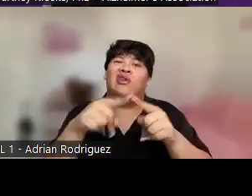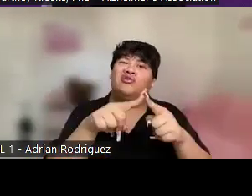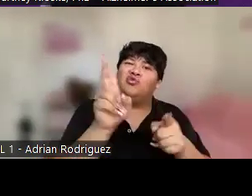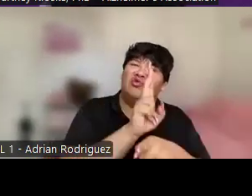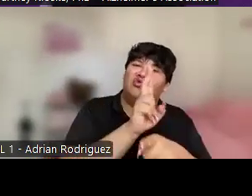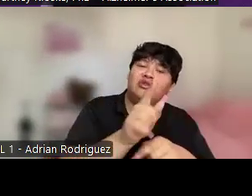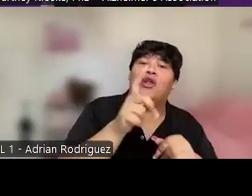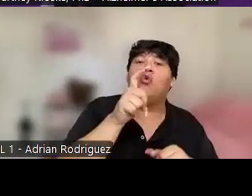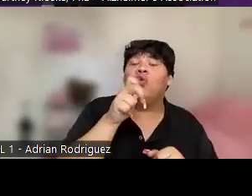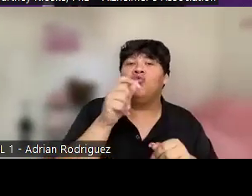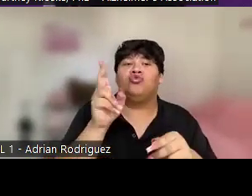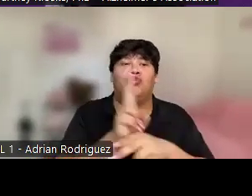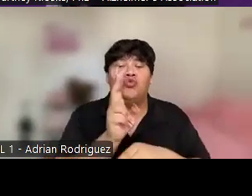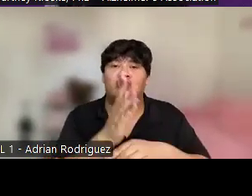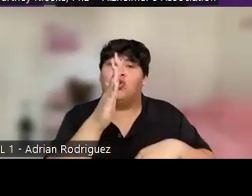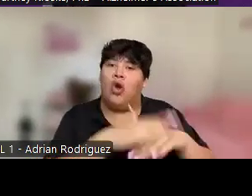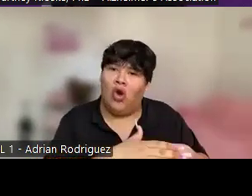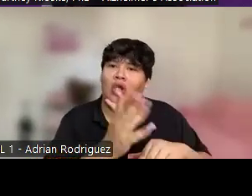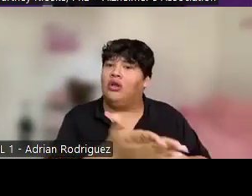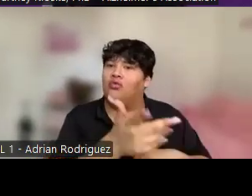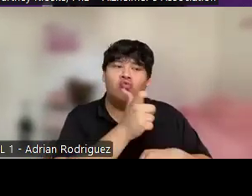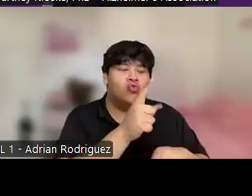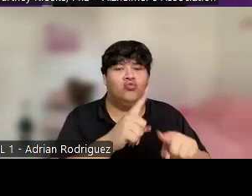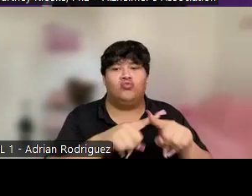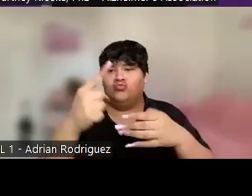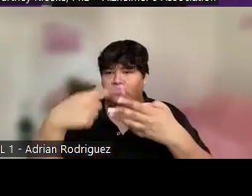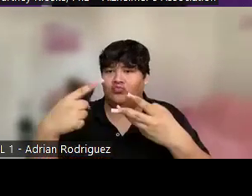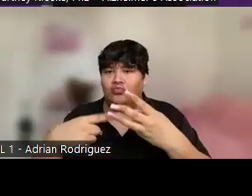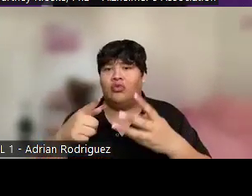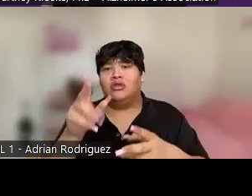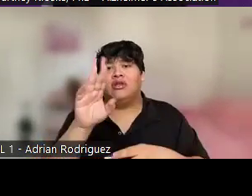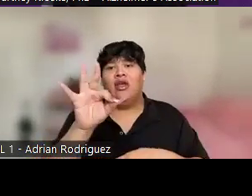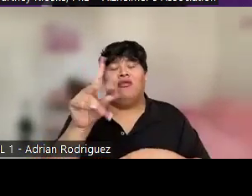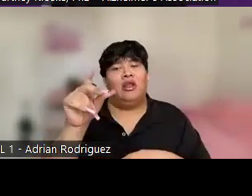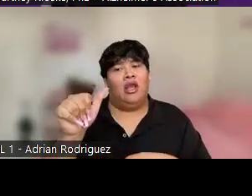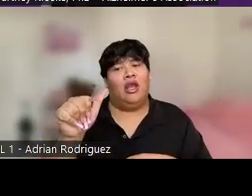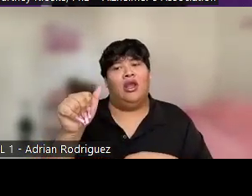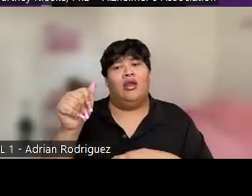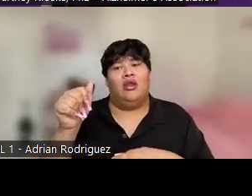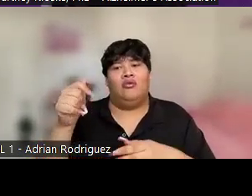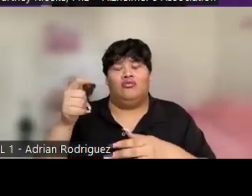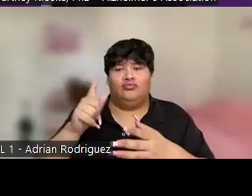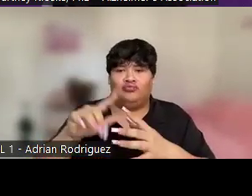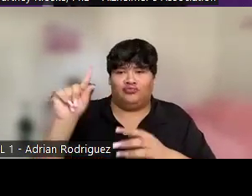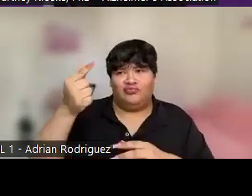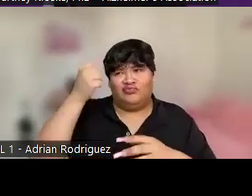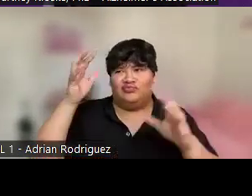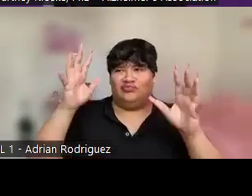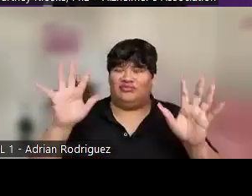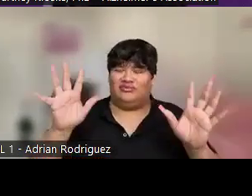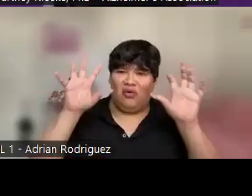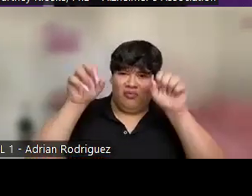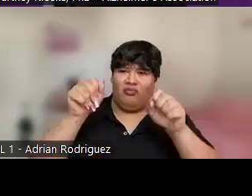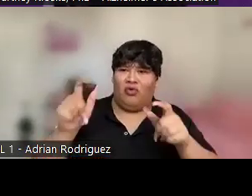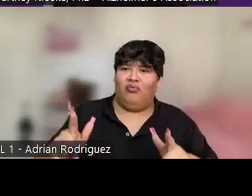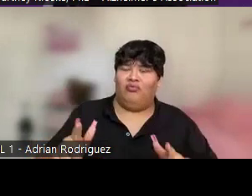who to be using these tests on. Again, noting that the FDA really recommends that this LumiPulse blood test be used only by